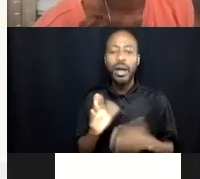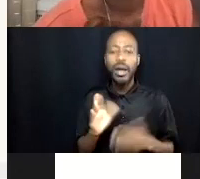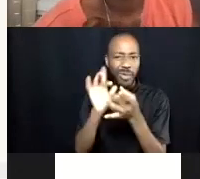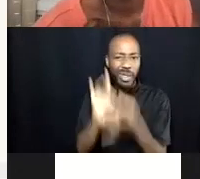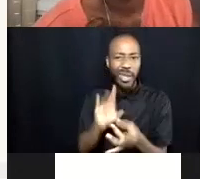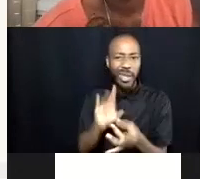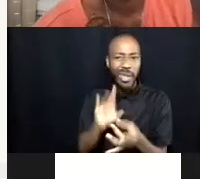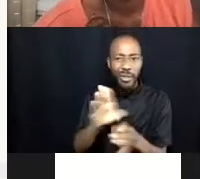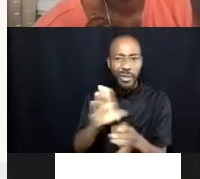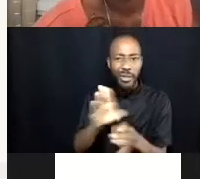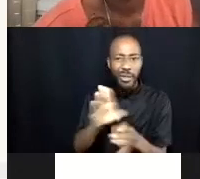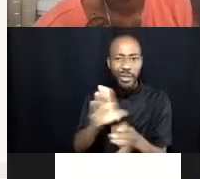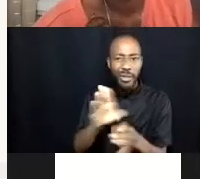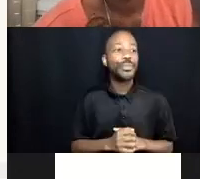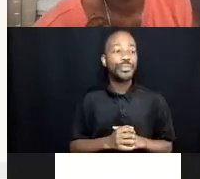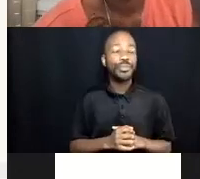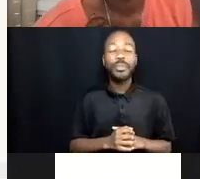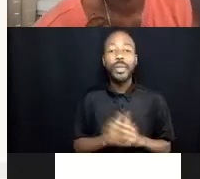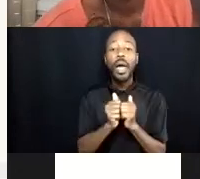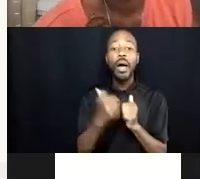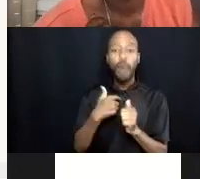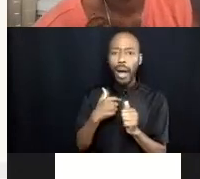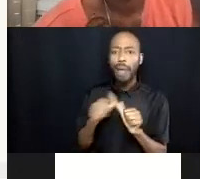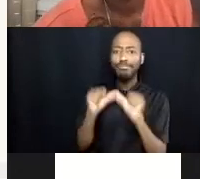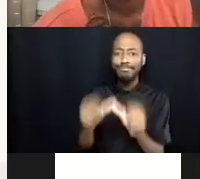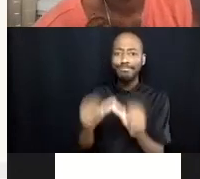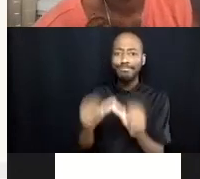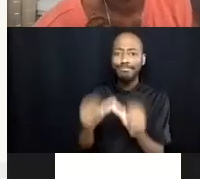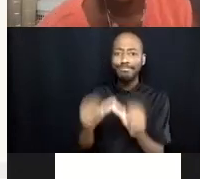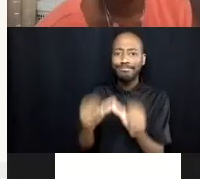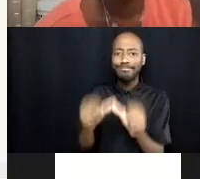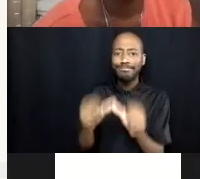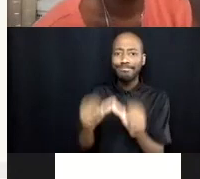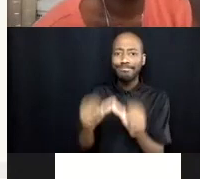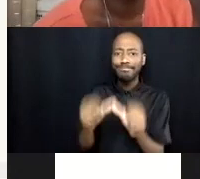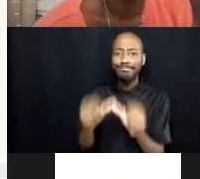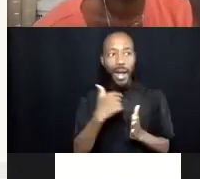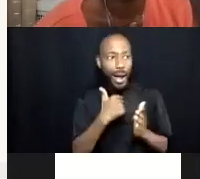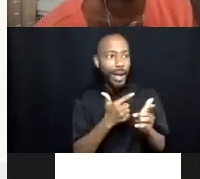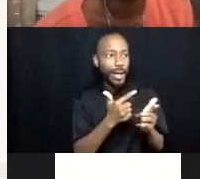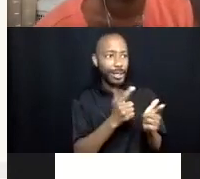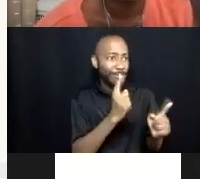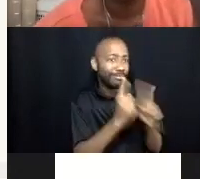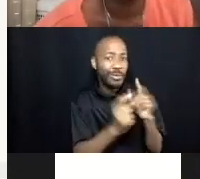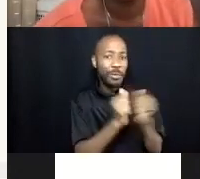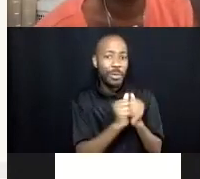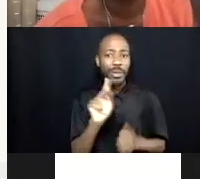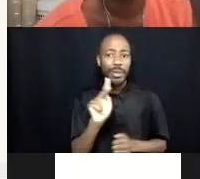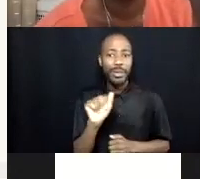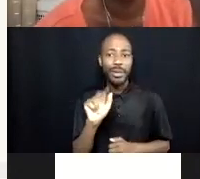I think I remain motivated in this work because I talk to Kanatika so often. And when I think